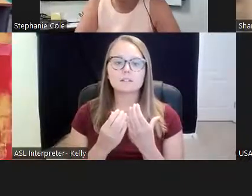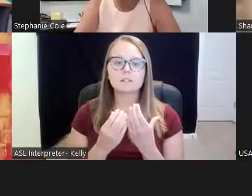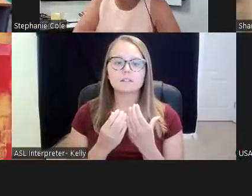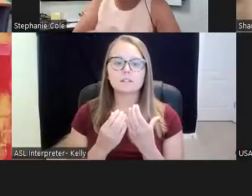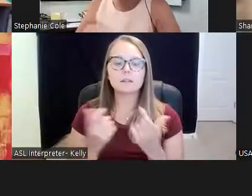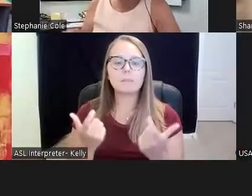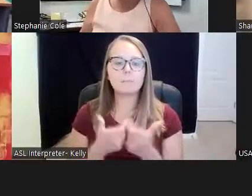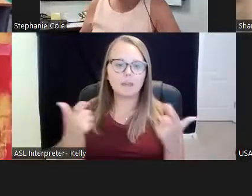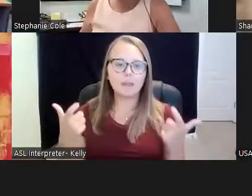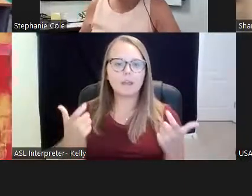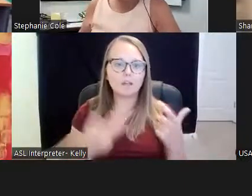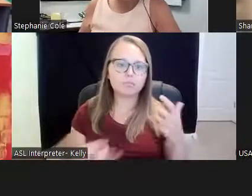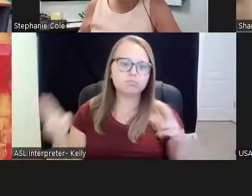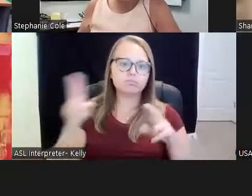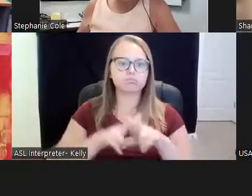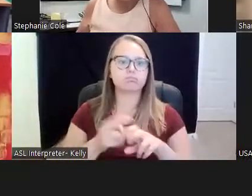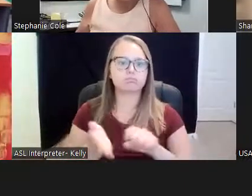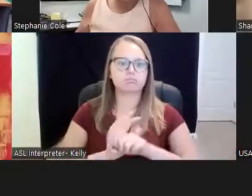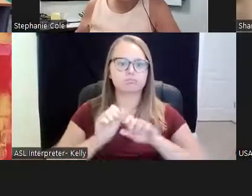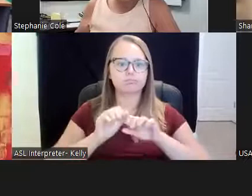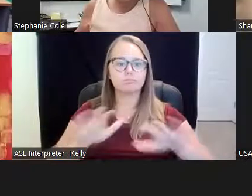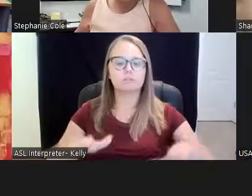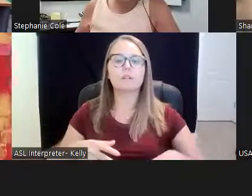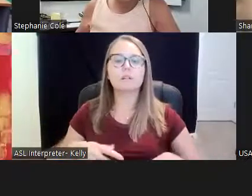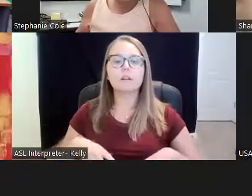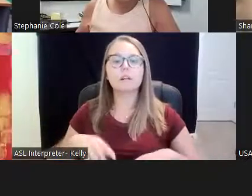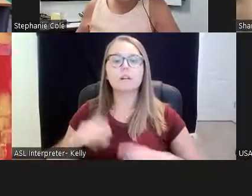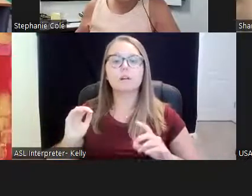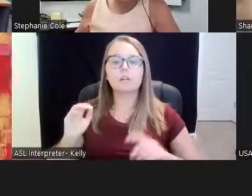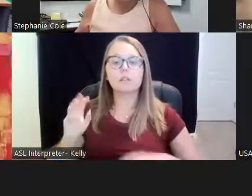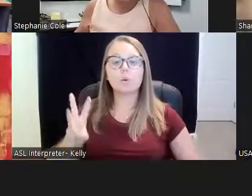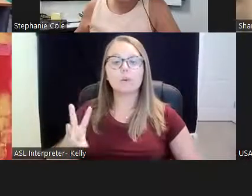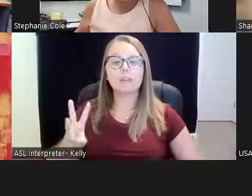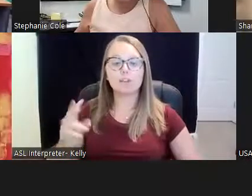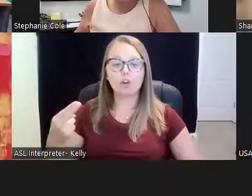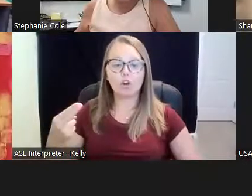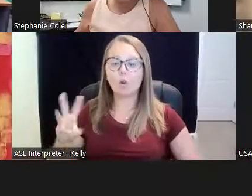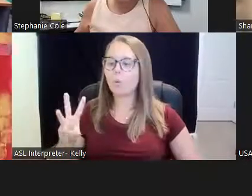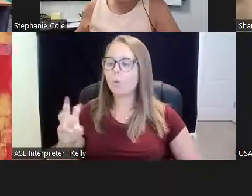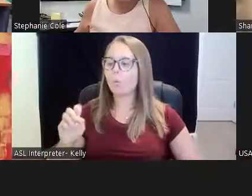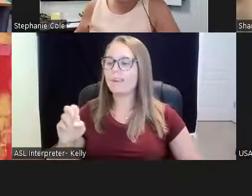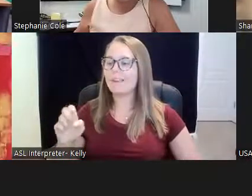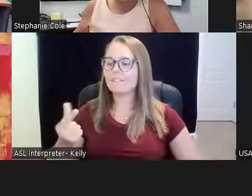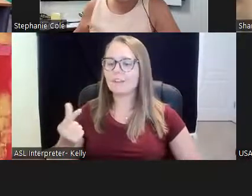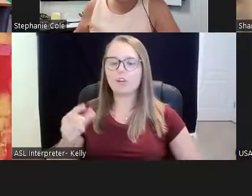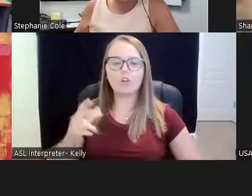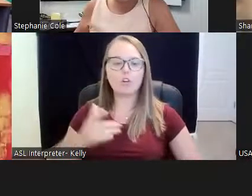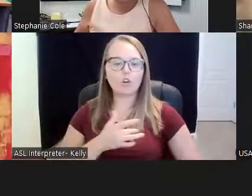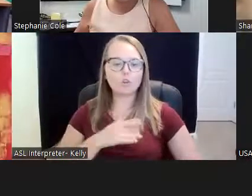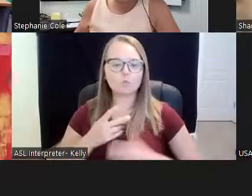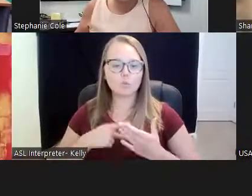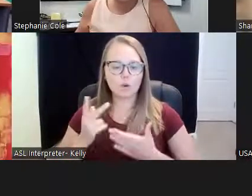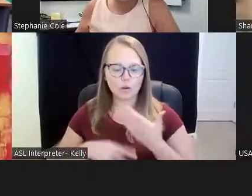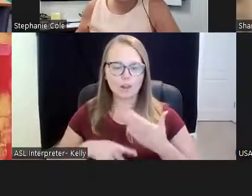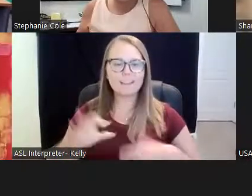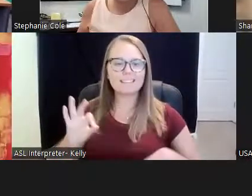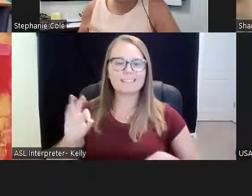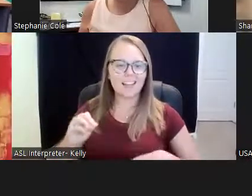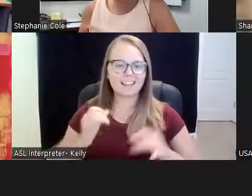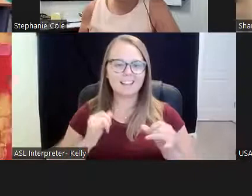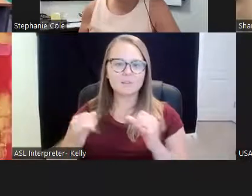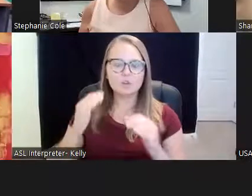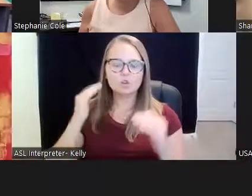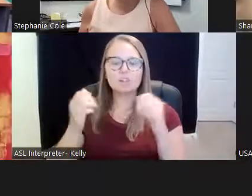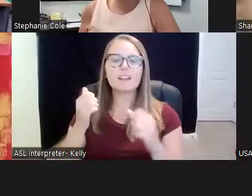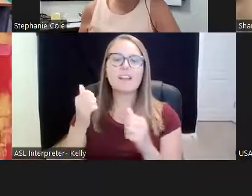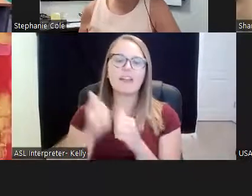surges. Weaving Hearts programs are attended by over 90 individual older adults each fiscal year. Unfortunately, we